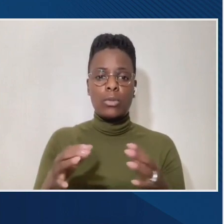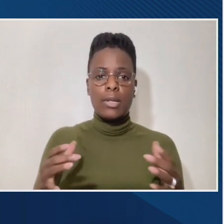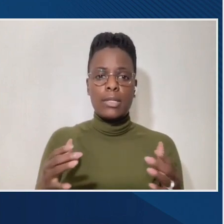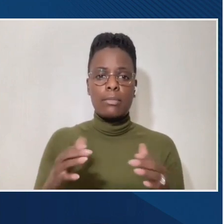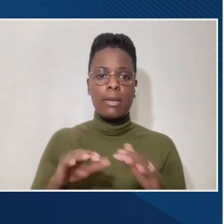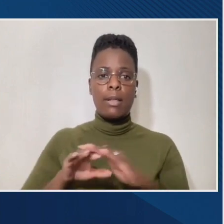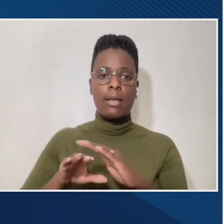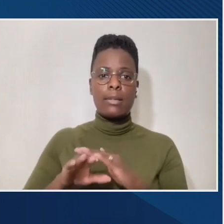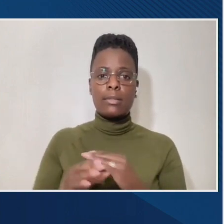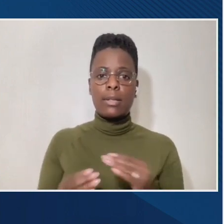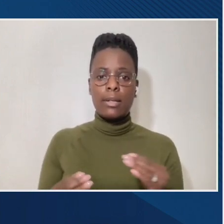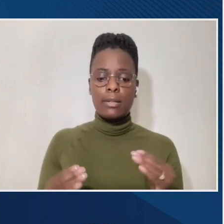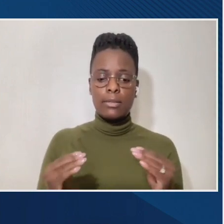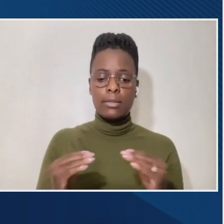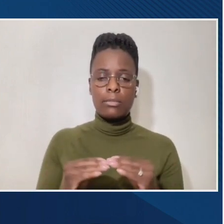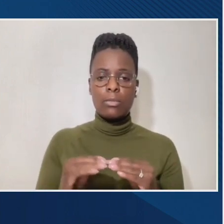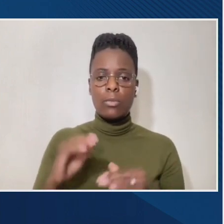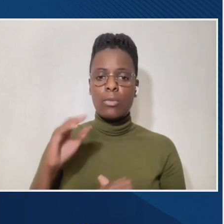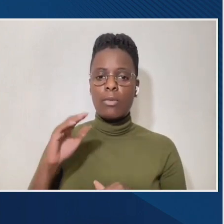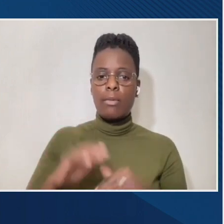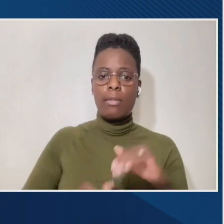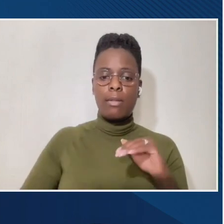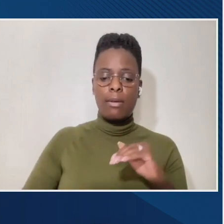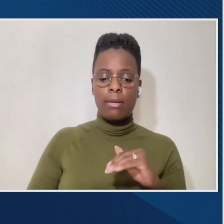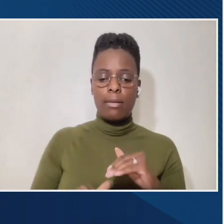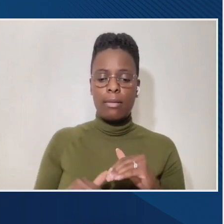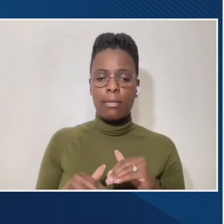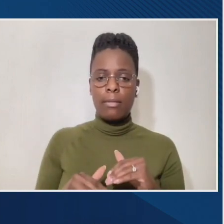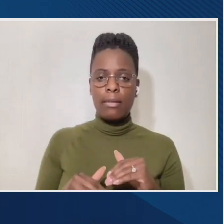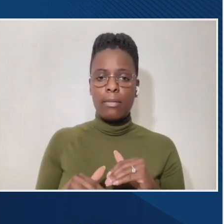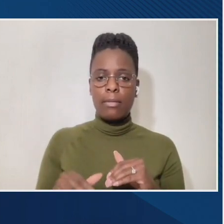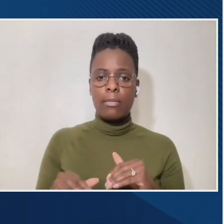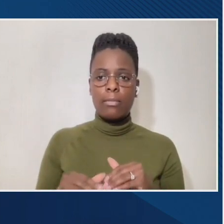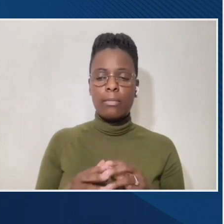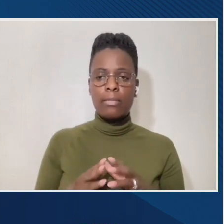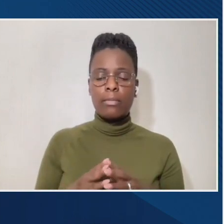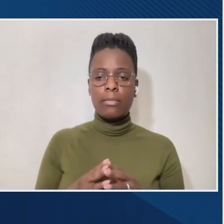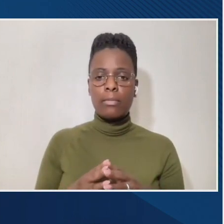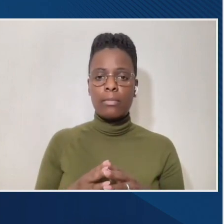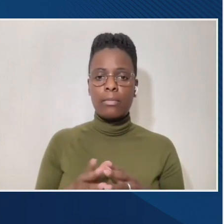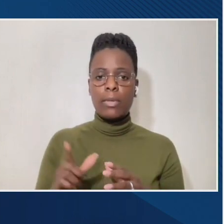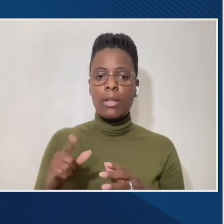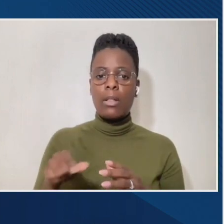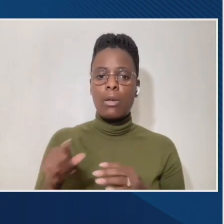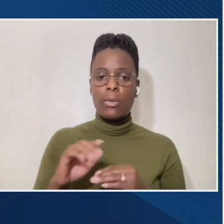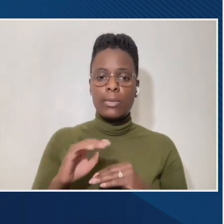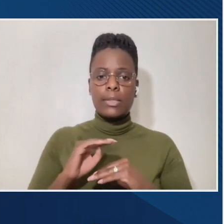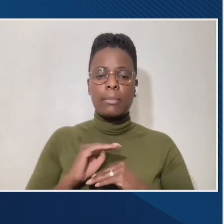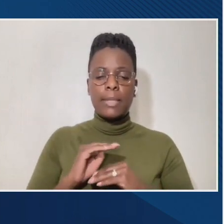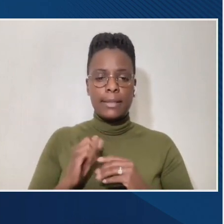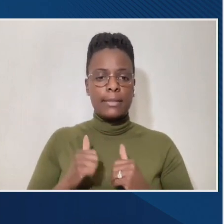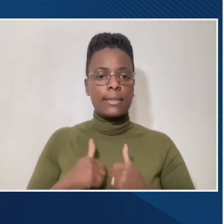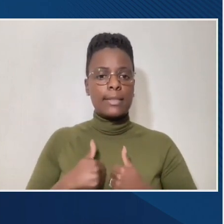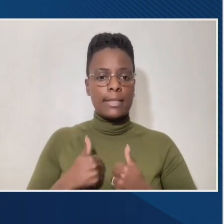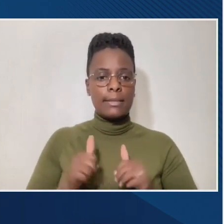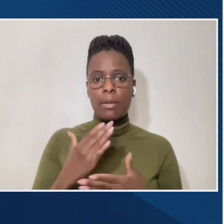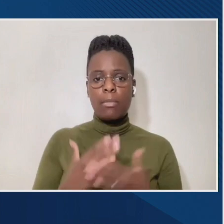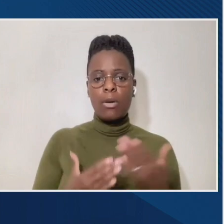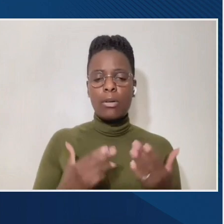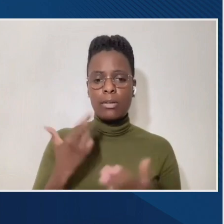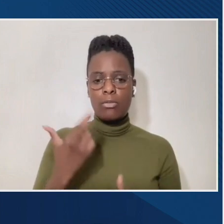in or actually come to the virtual microphone to present to us. And we heard extensively from the community